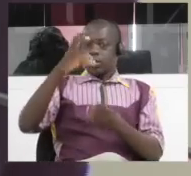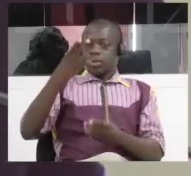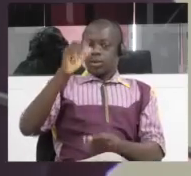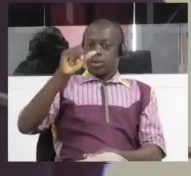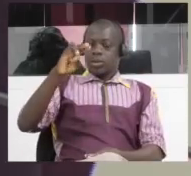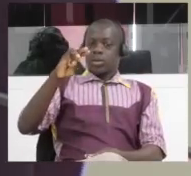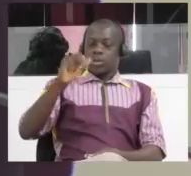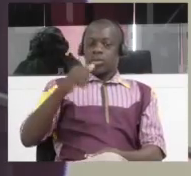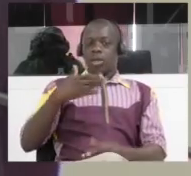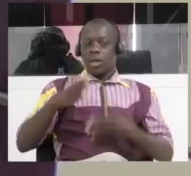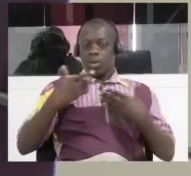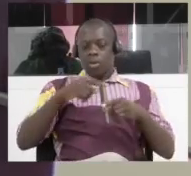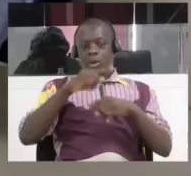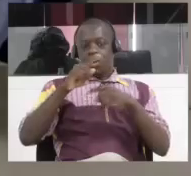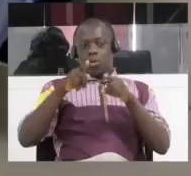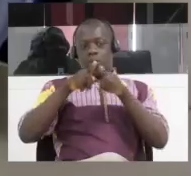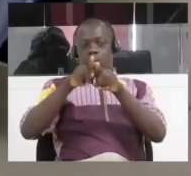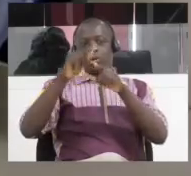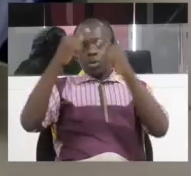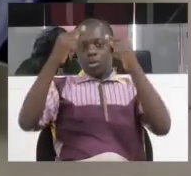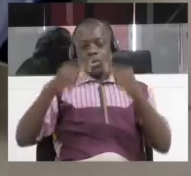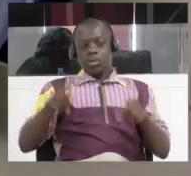there any questions from the commissioners?